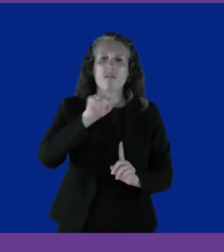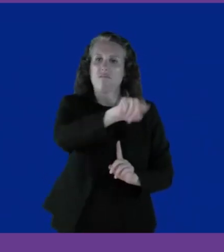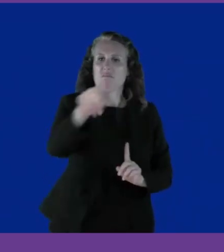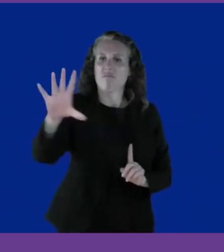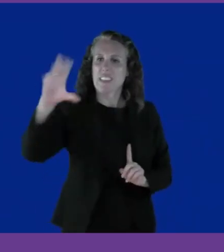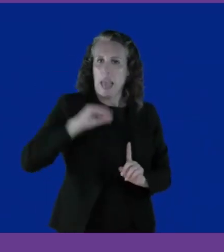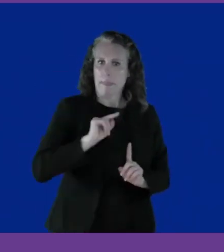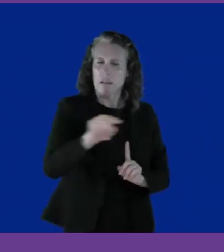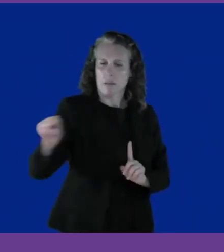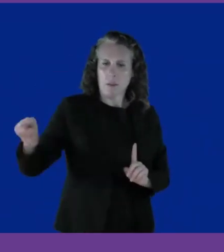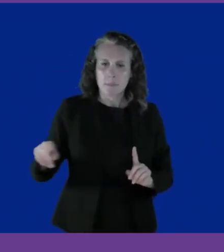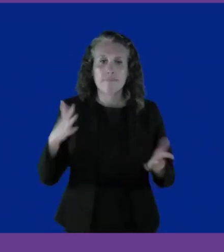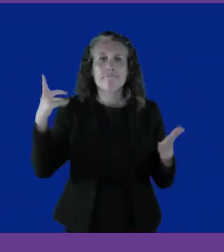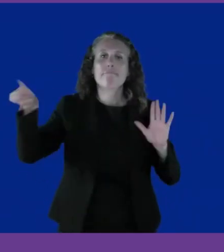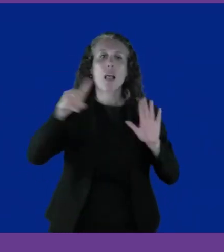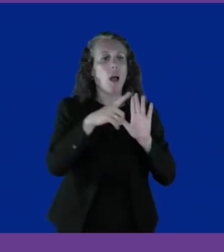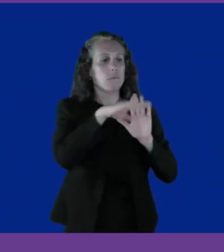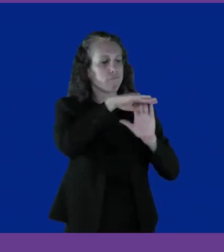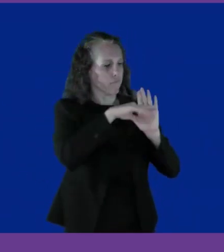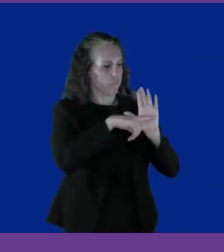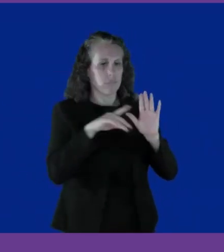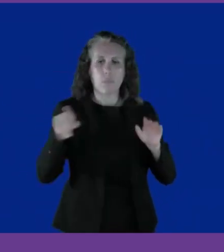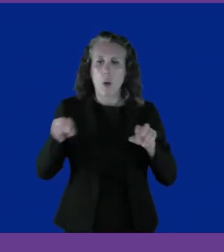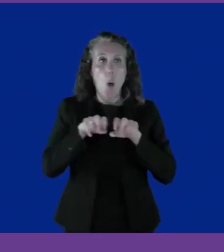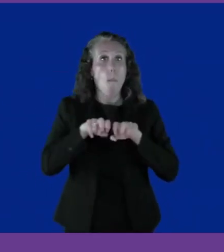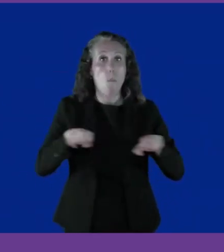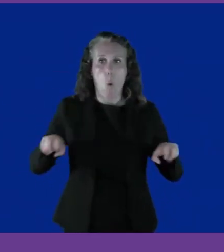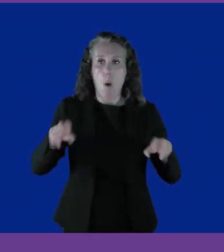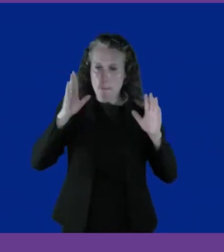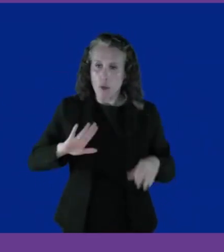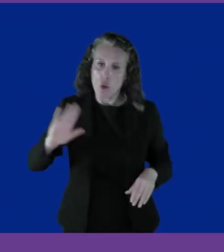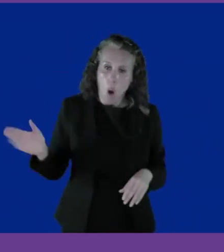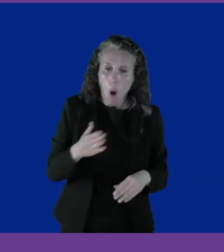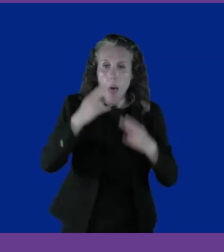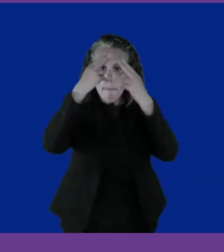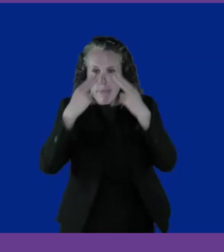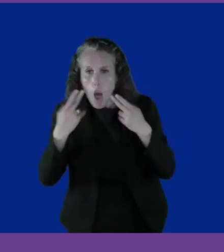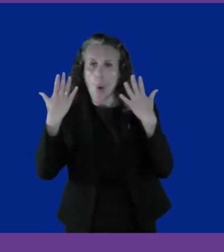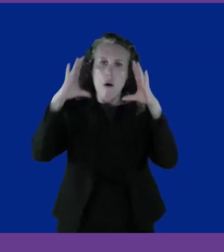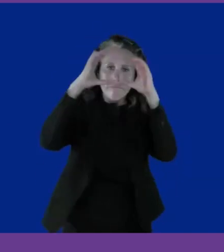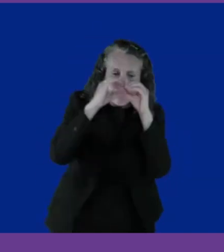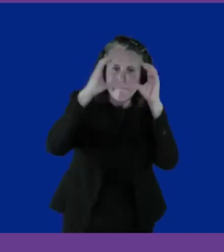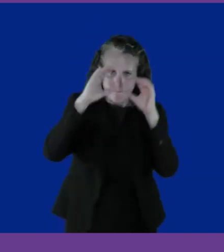Constitution says that all our board members are blind or partially sighted people who are elected.